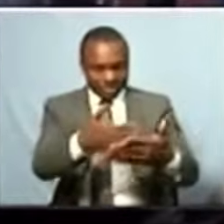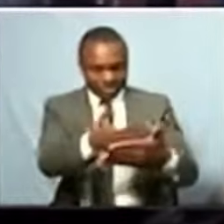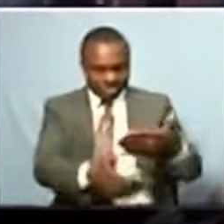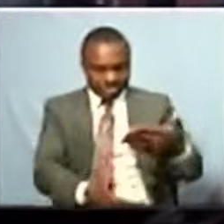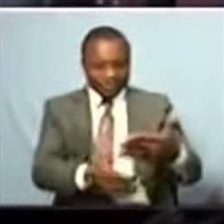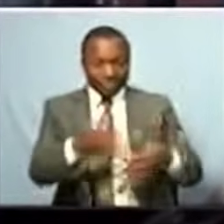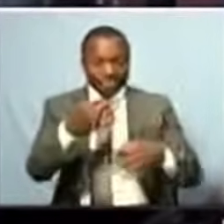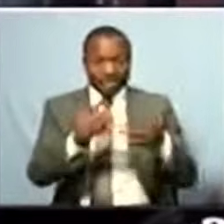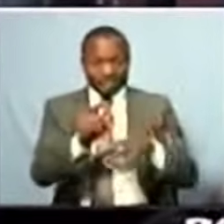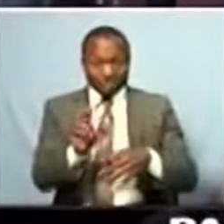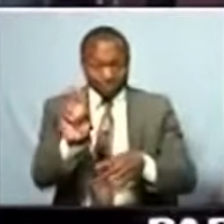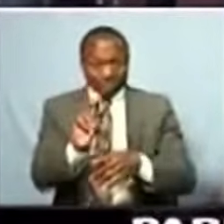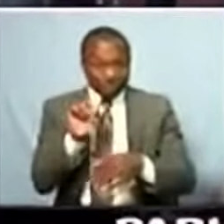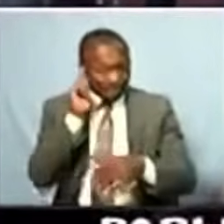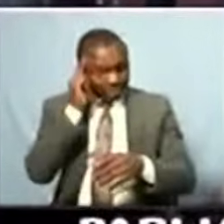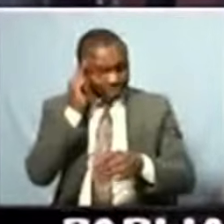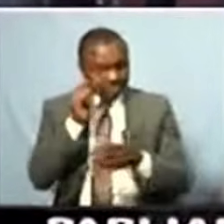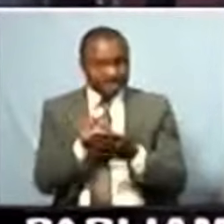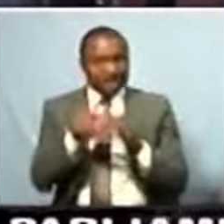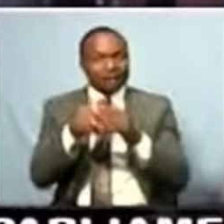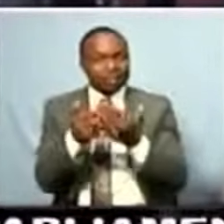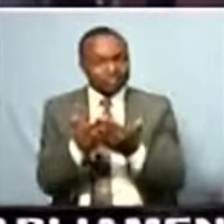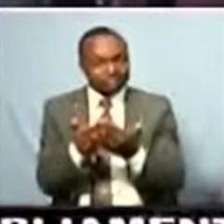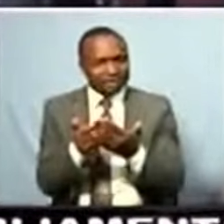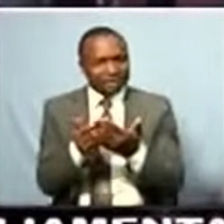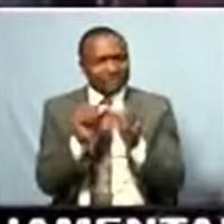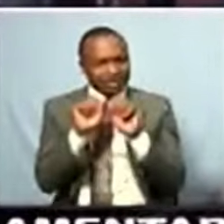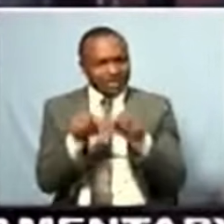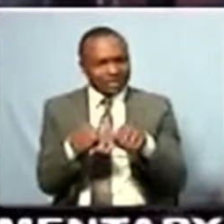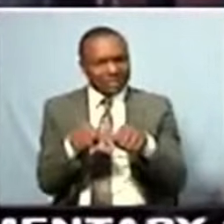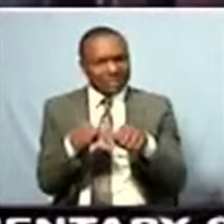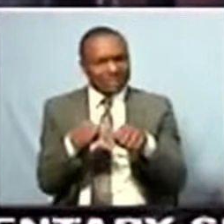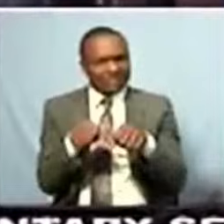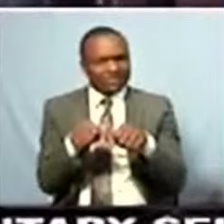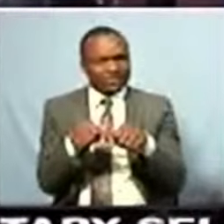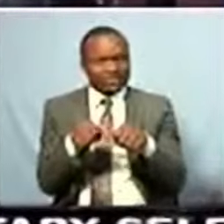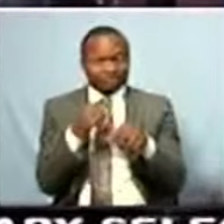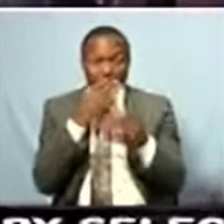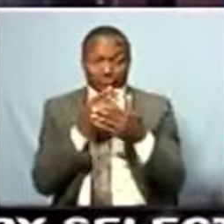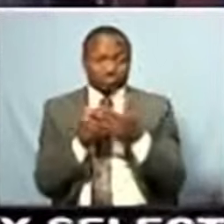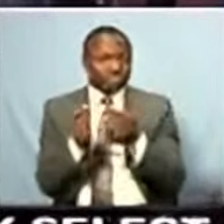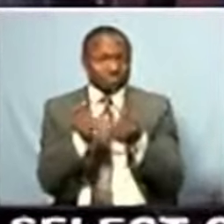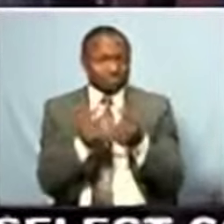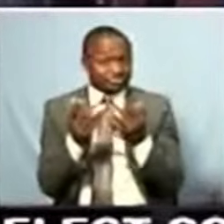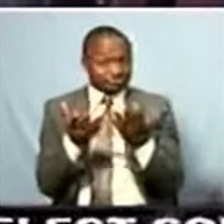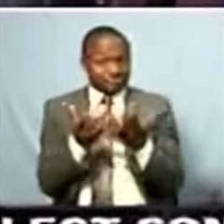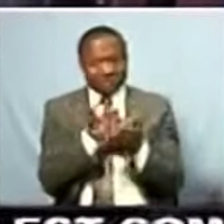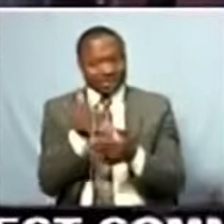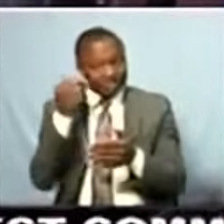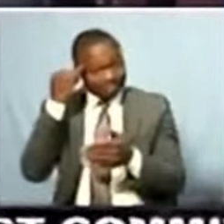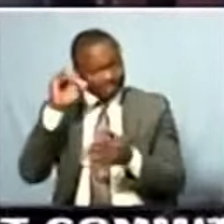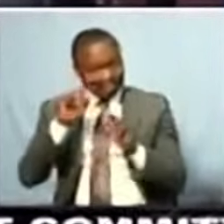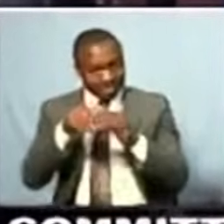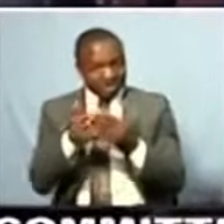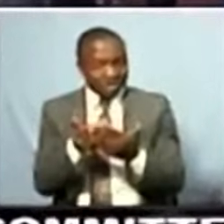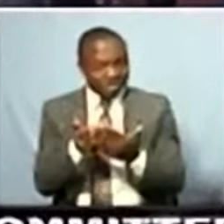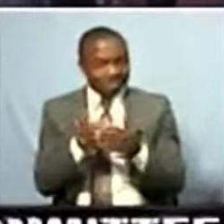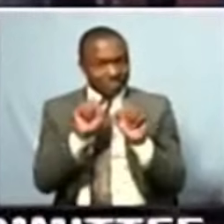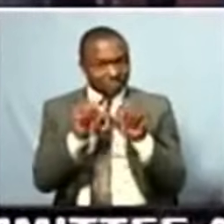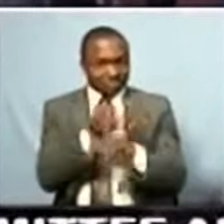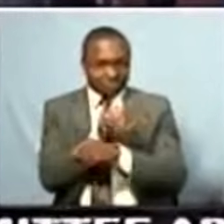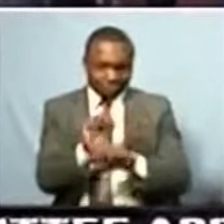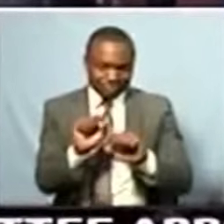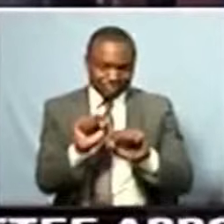If you have applied your thoughts to that, how is it a desirable situation? If not, any ideas of how that can